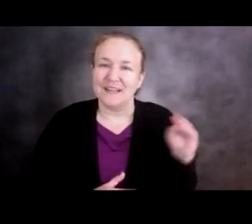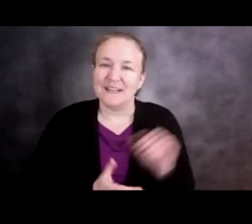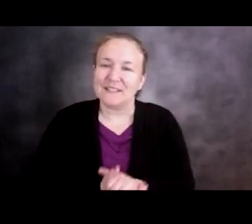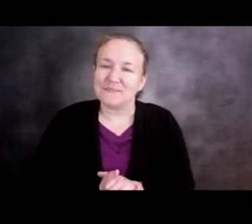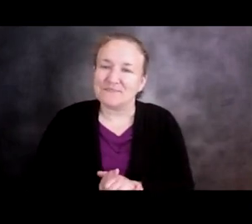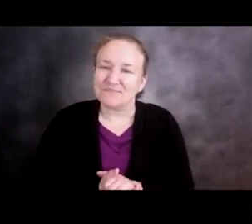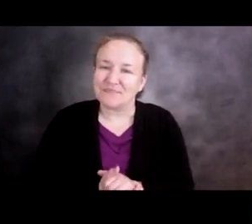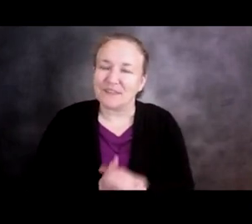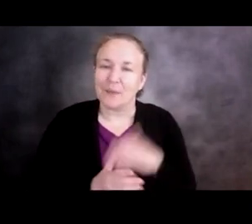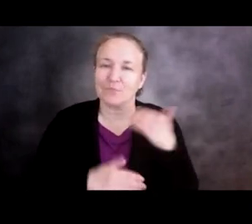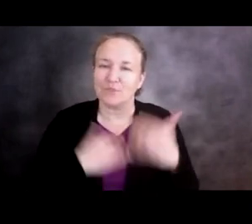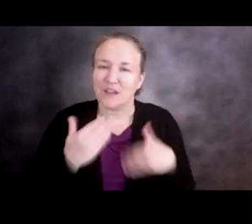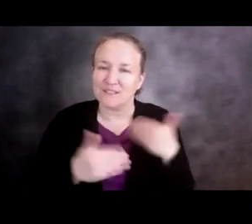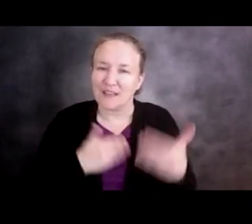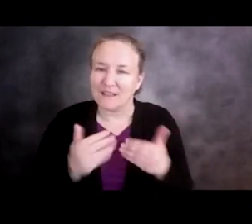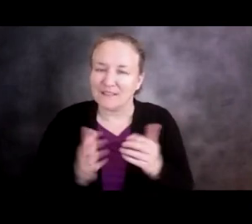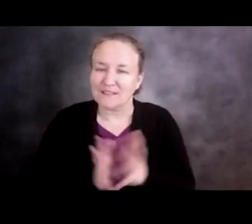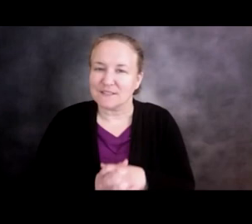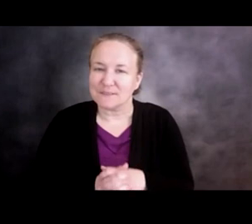process.